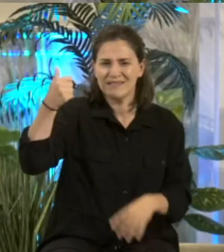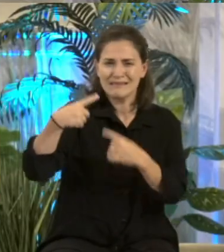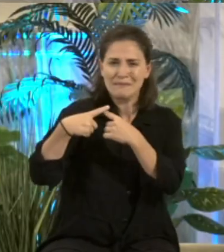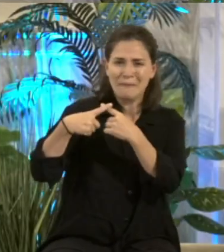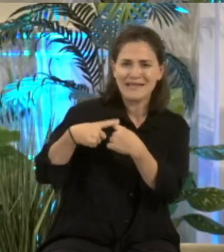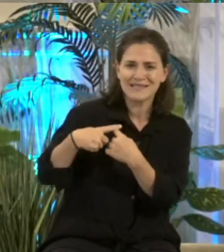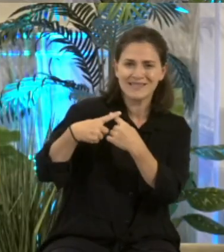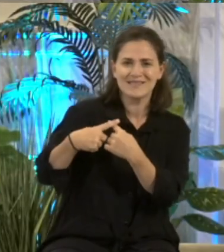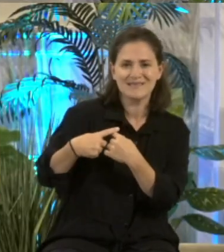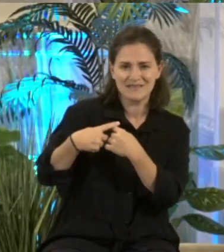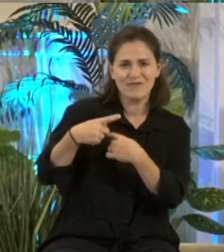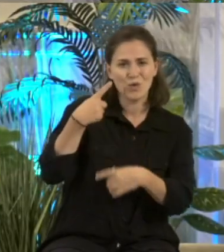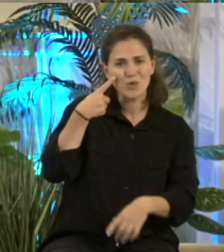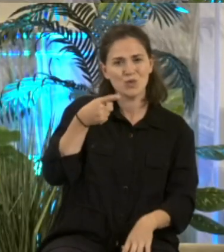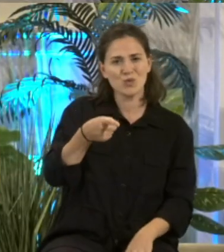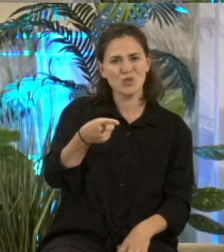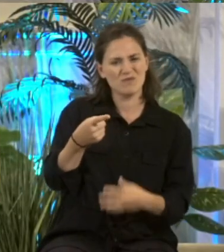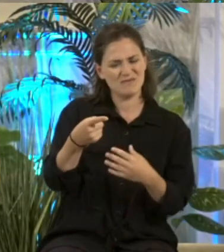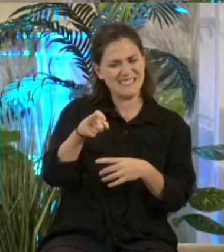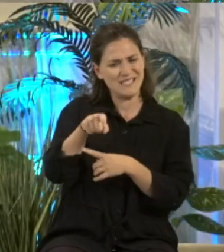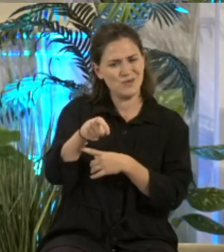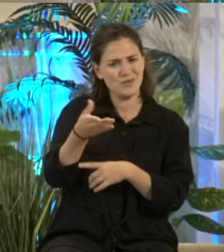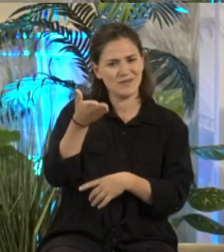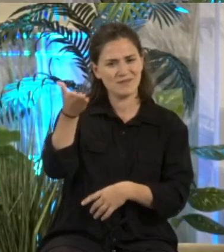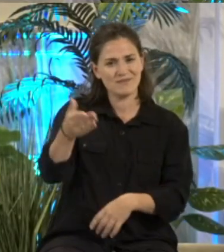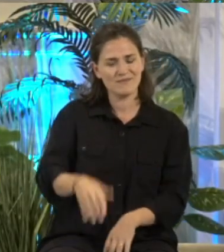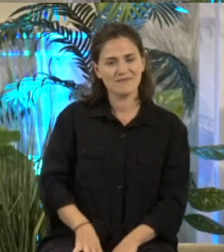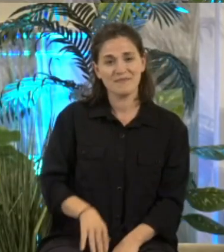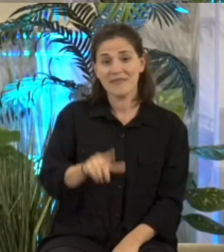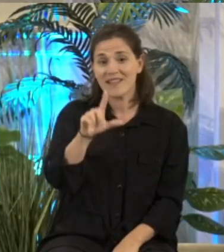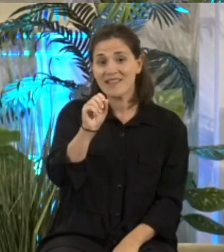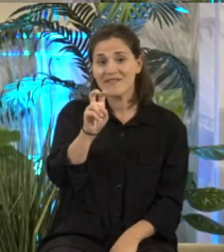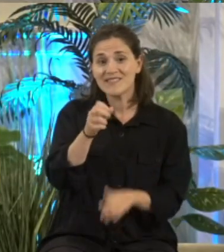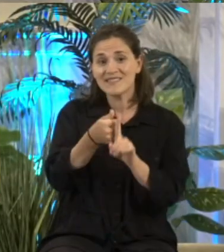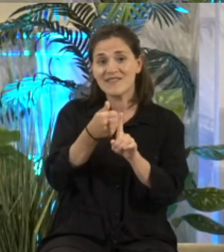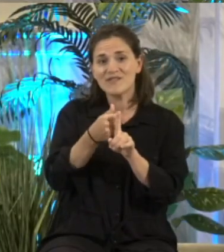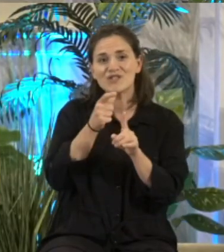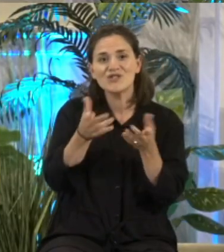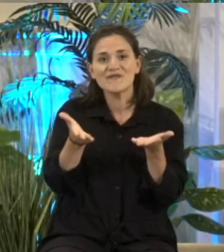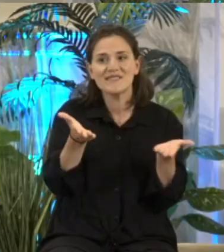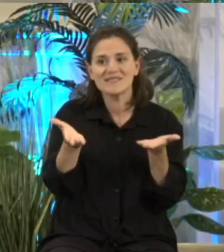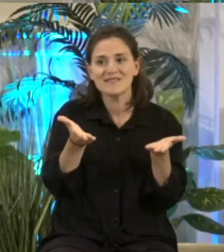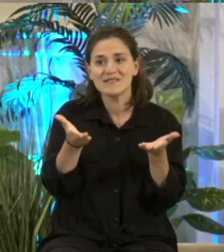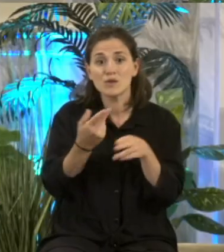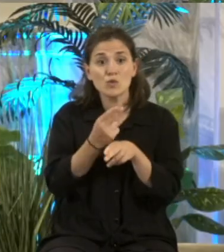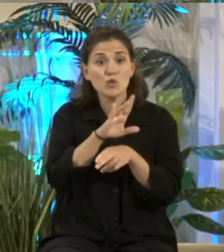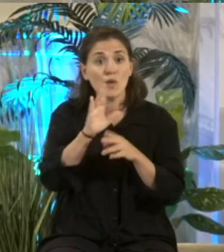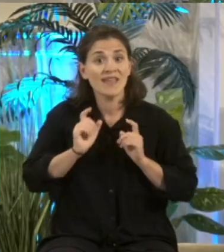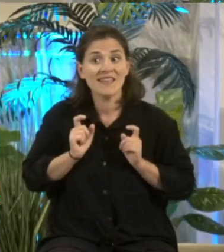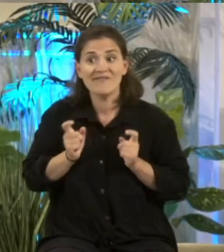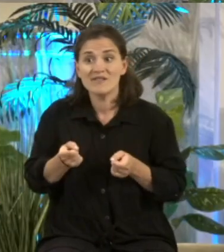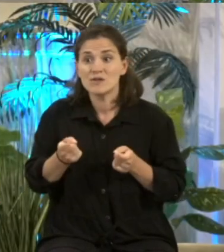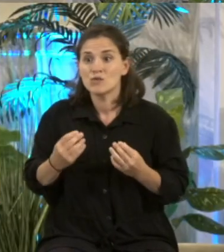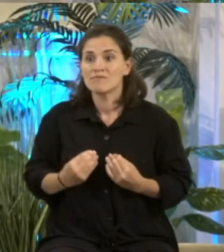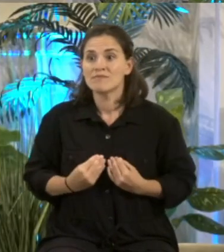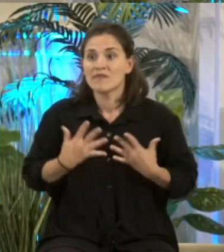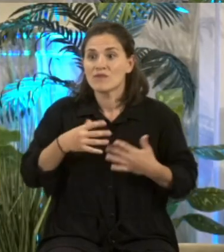the community needs you there. Love is service. It's using our gifts to lift others